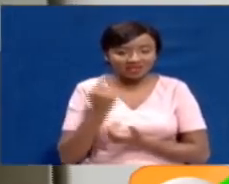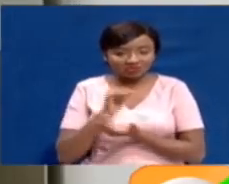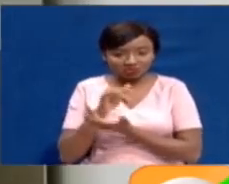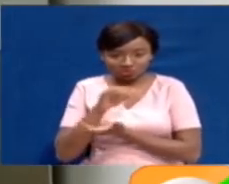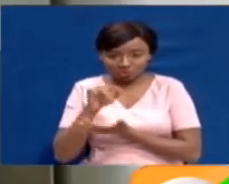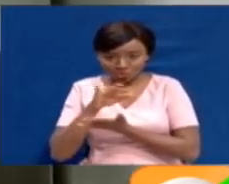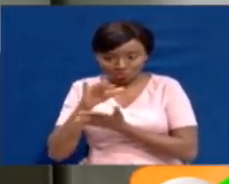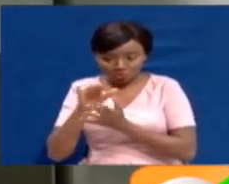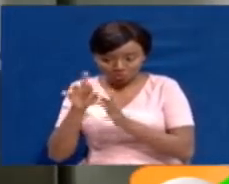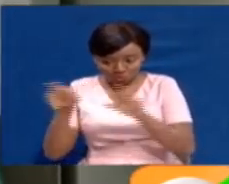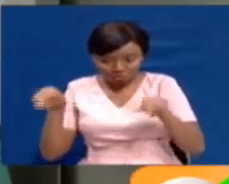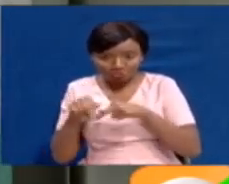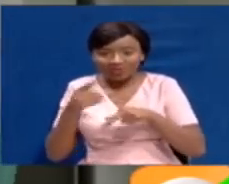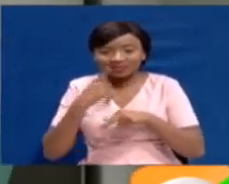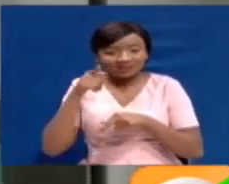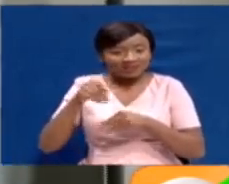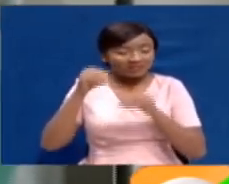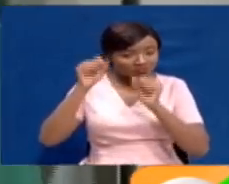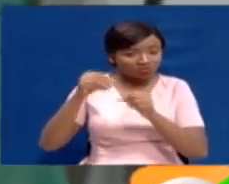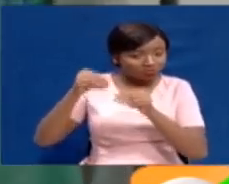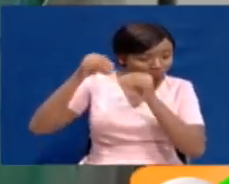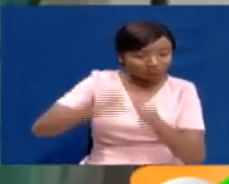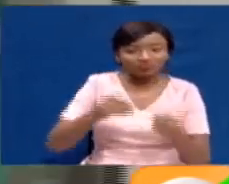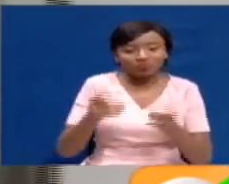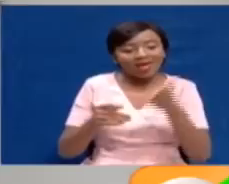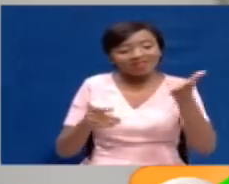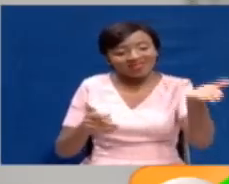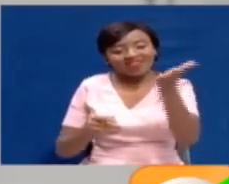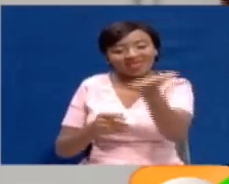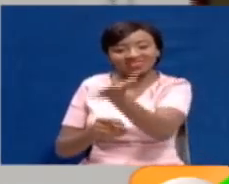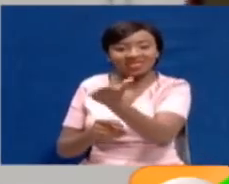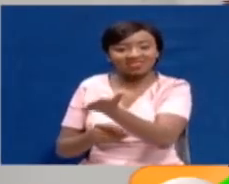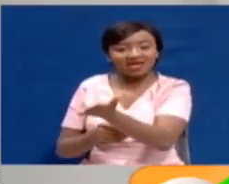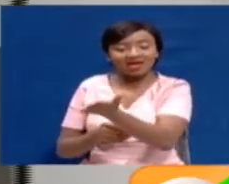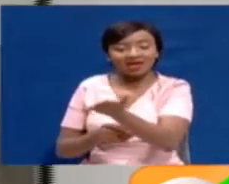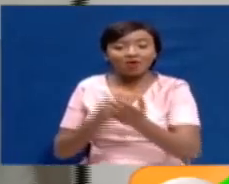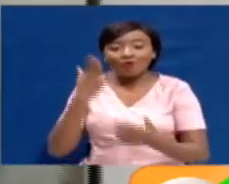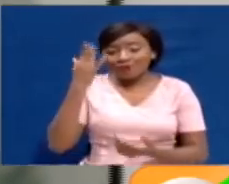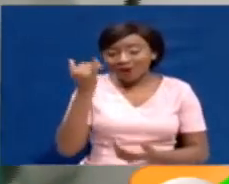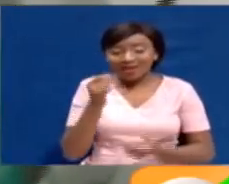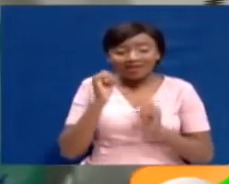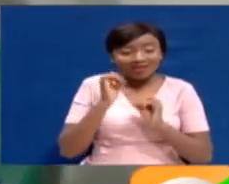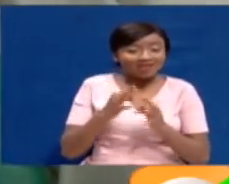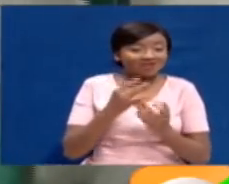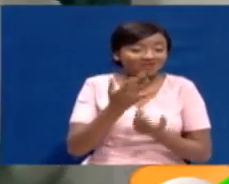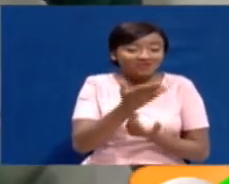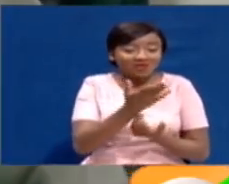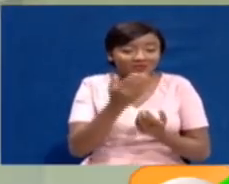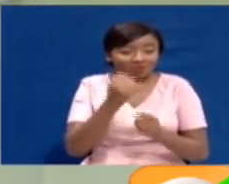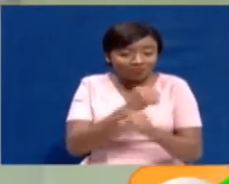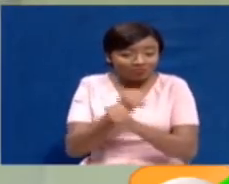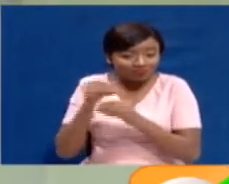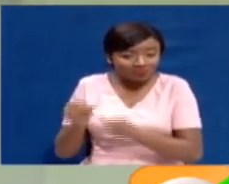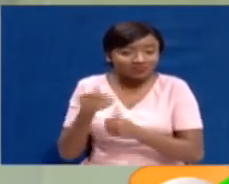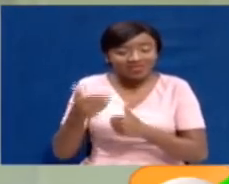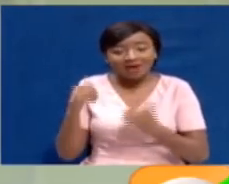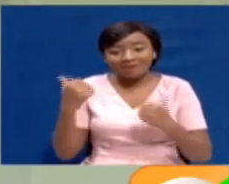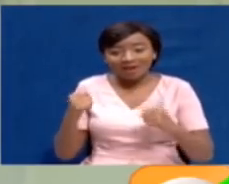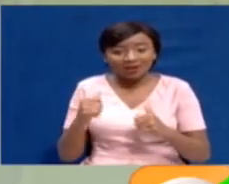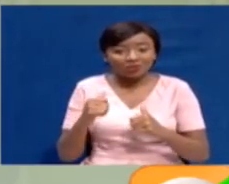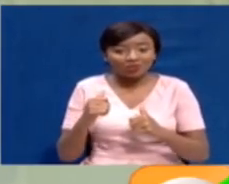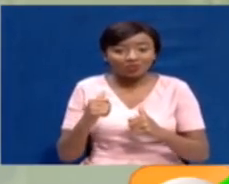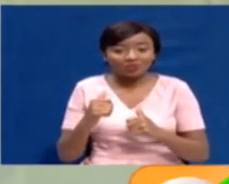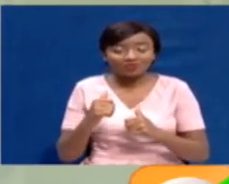says the battle must be won on the streets, or else hospitals on the Kenyan landscape could be overrun. Stay